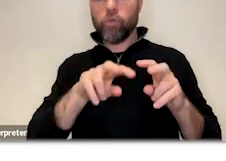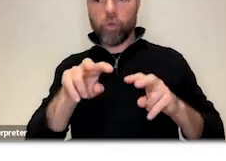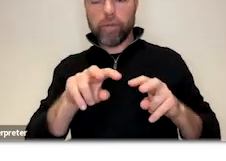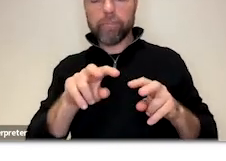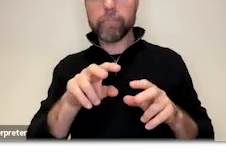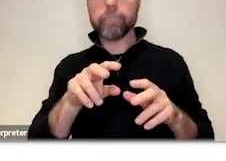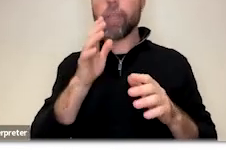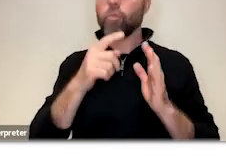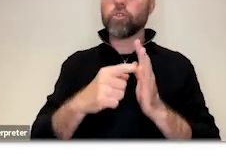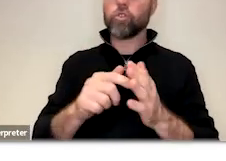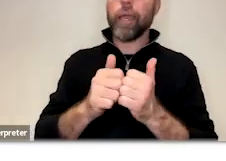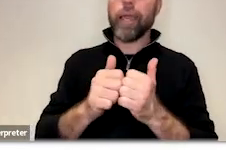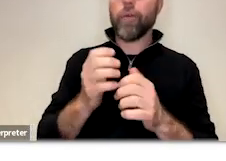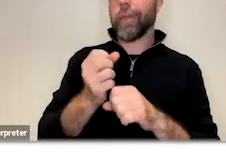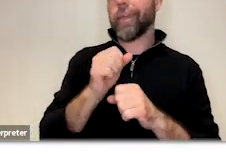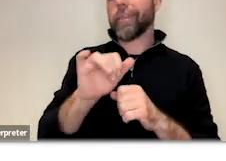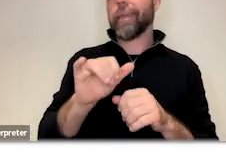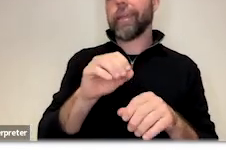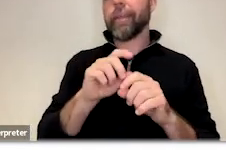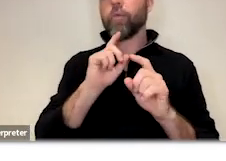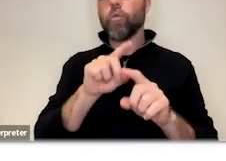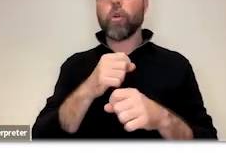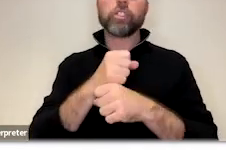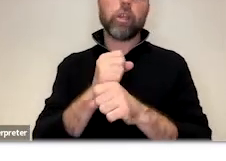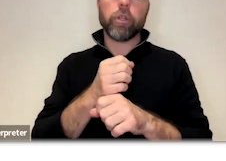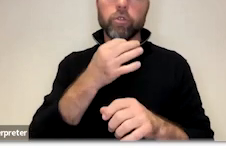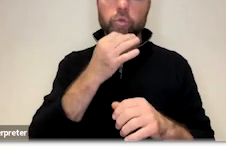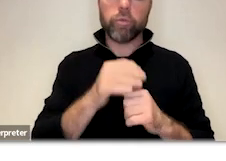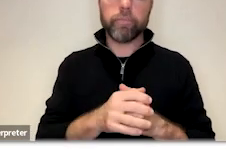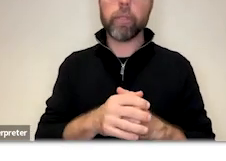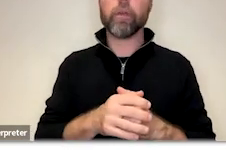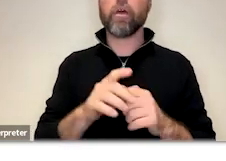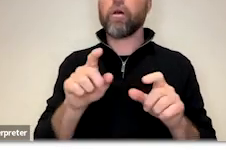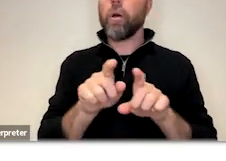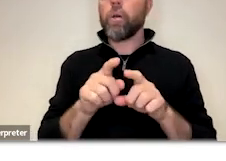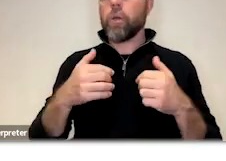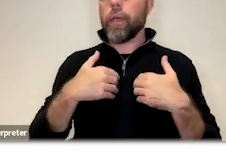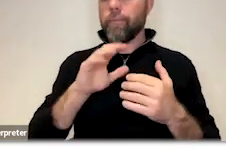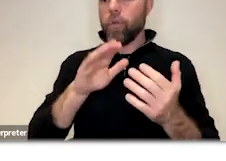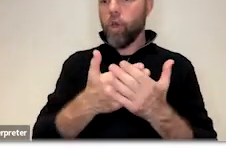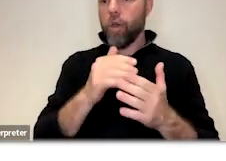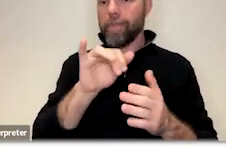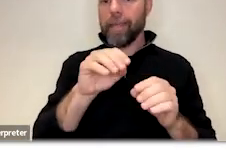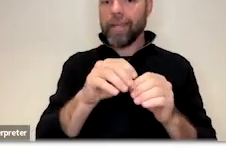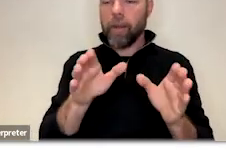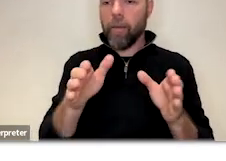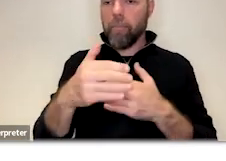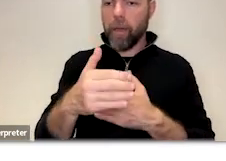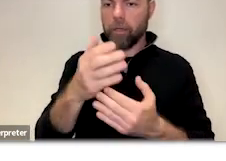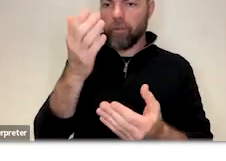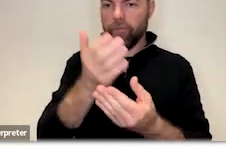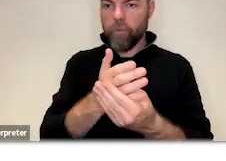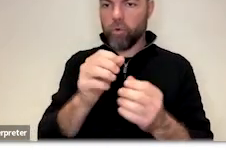and I'll show you how to get some of those in our report generation in just a minute. But we also have all of that in a box folder that you can